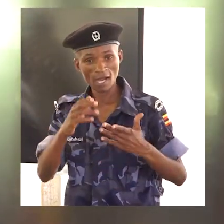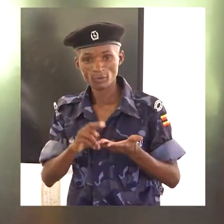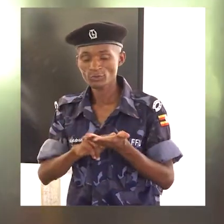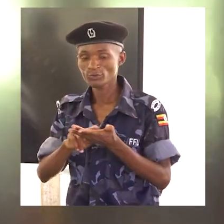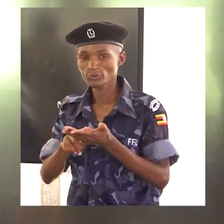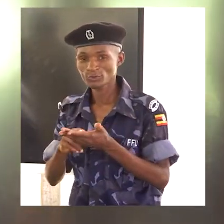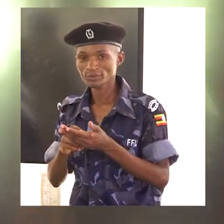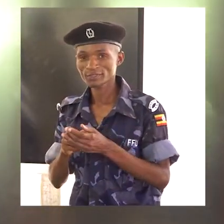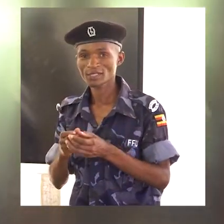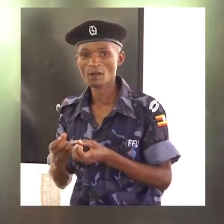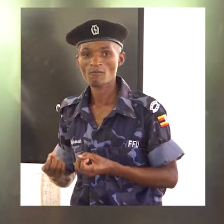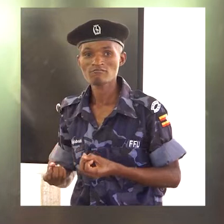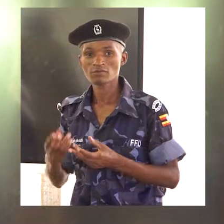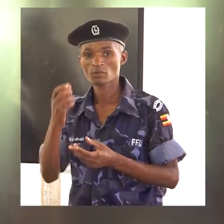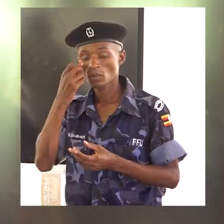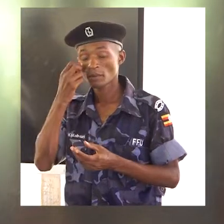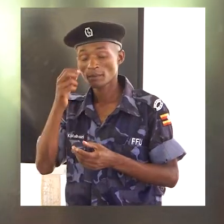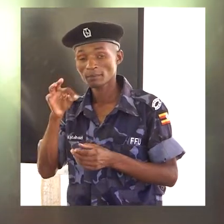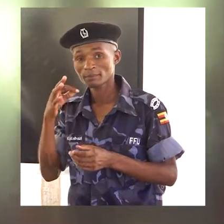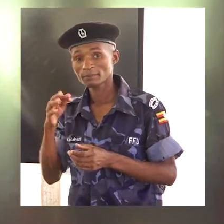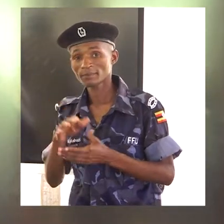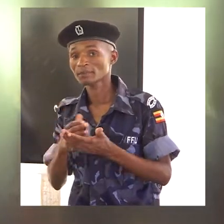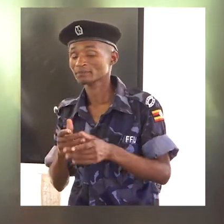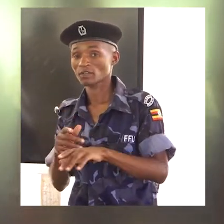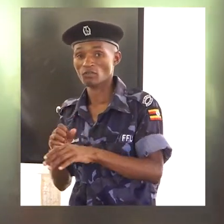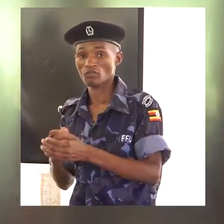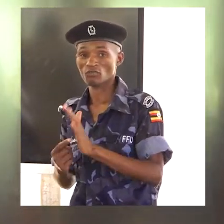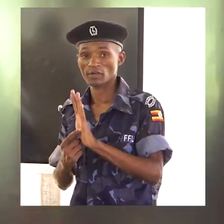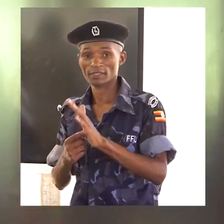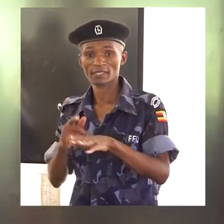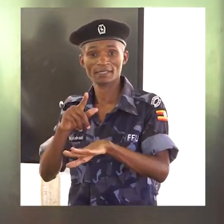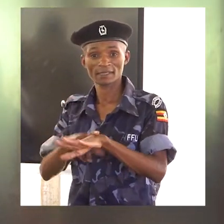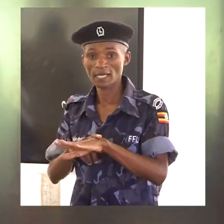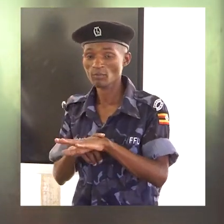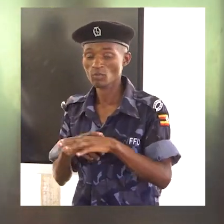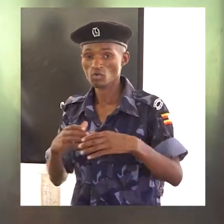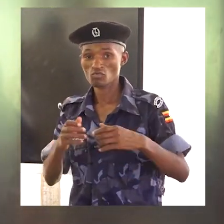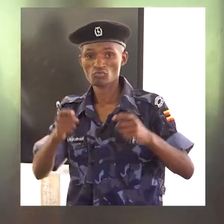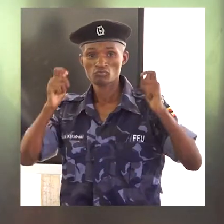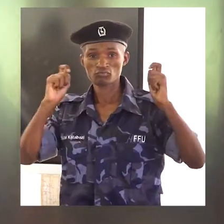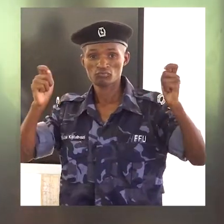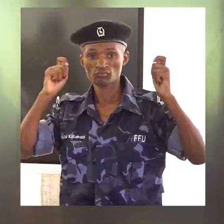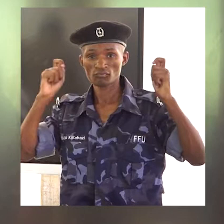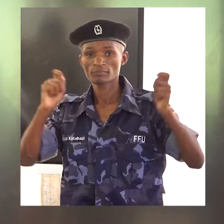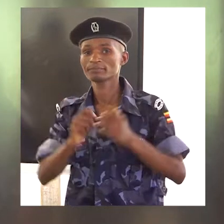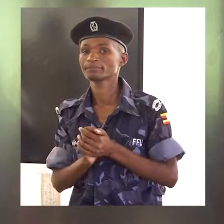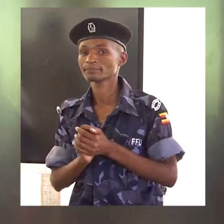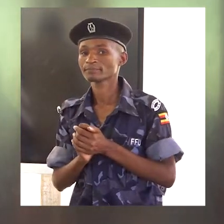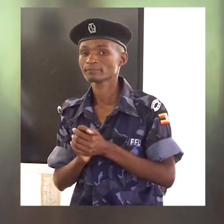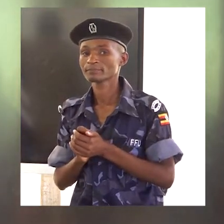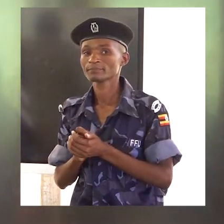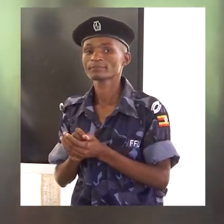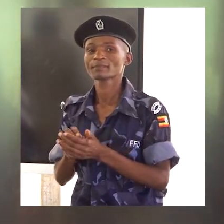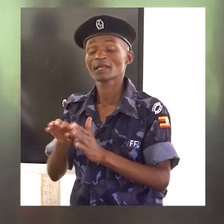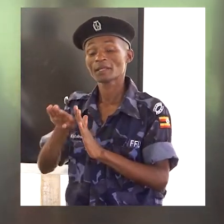concerned, especially in times of crisis like public demonstrations. There's a very big reduction